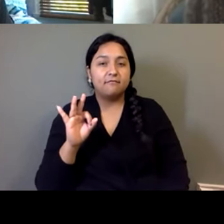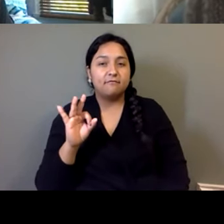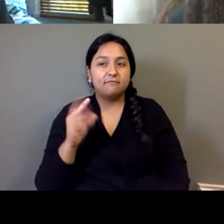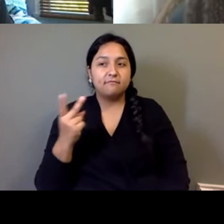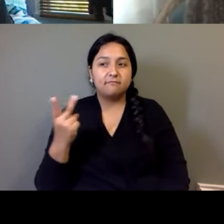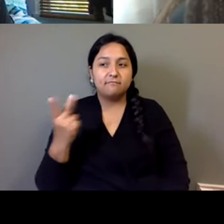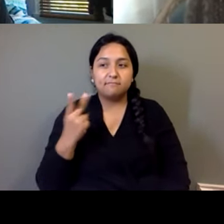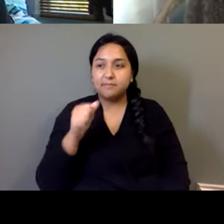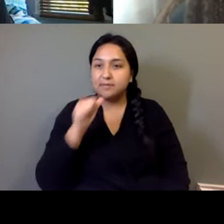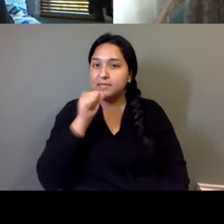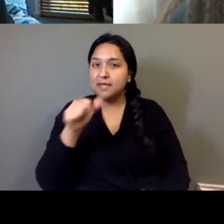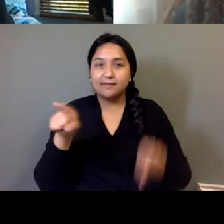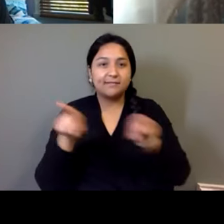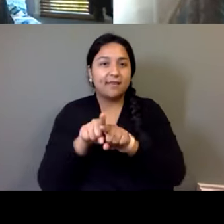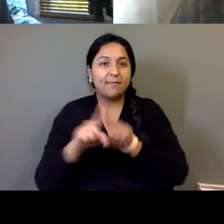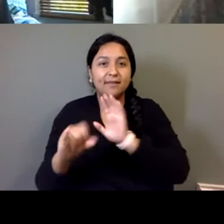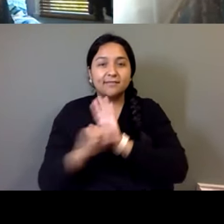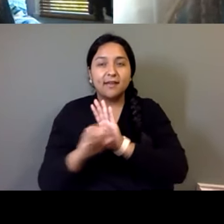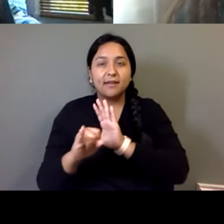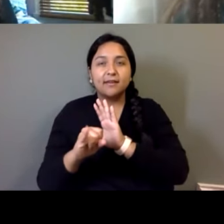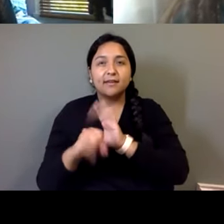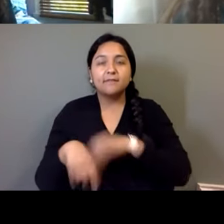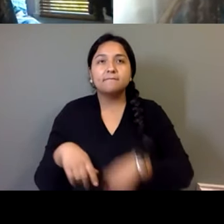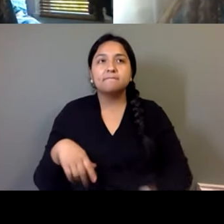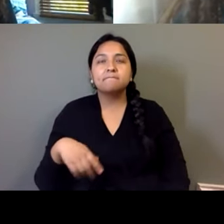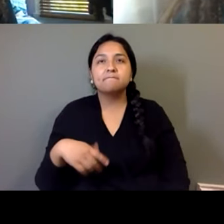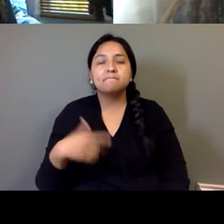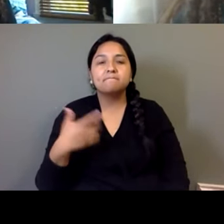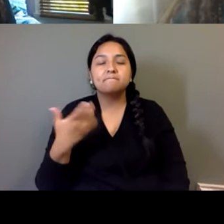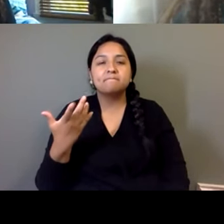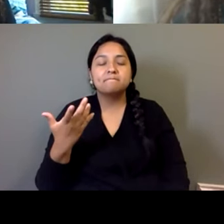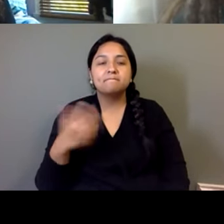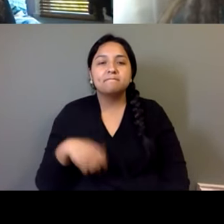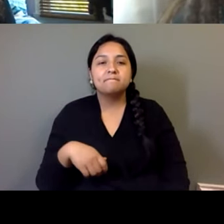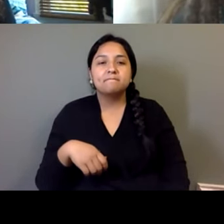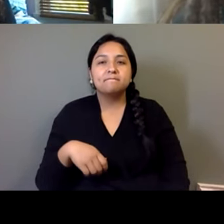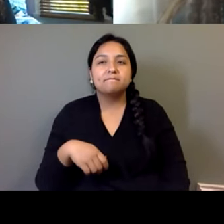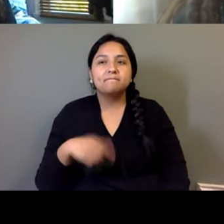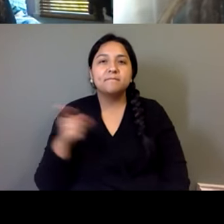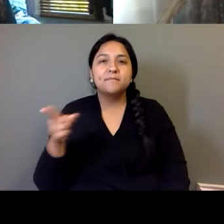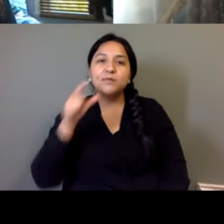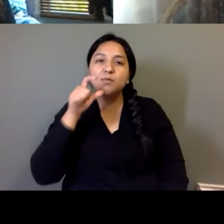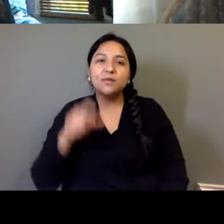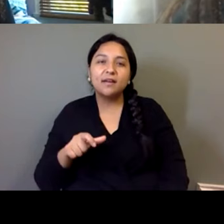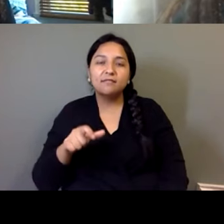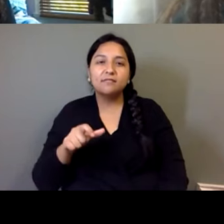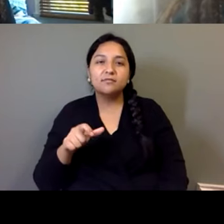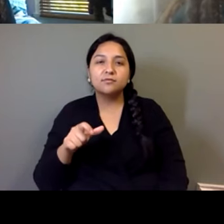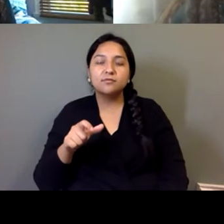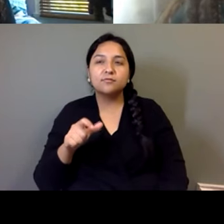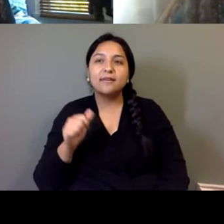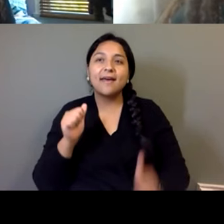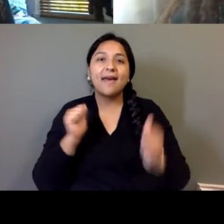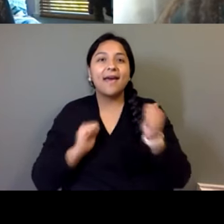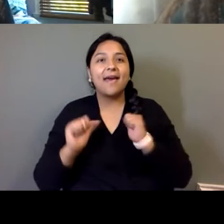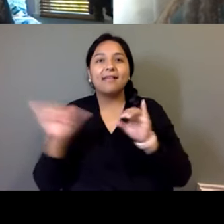fake or like, I don't know how to explain it. You don't have to like act like you know how to maneuver.